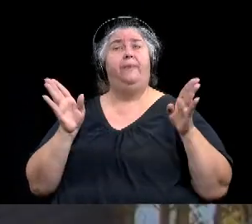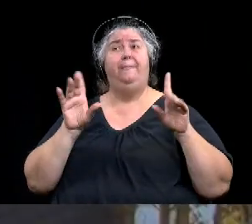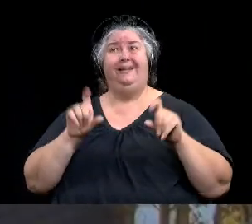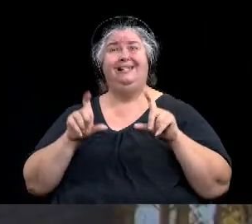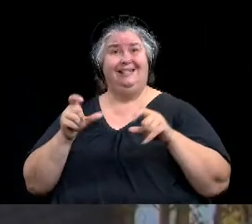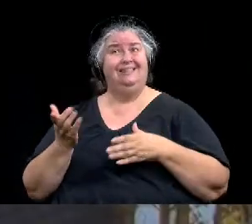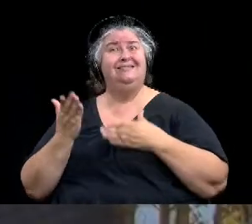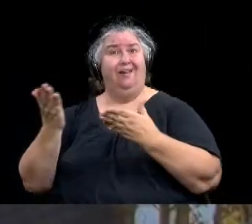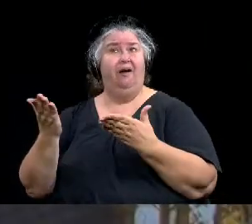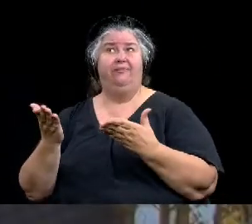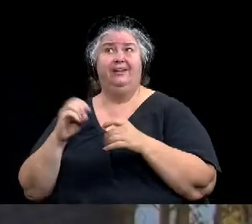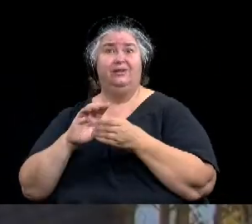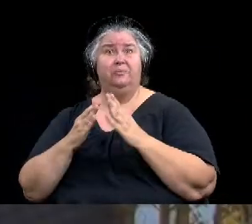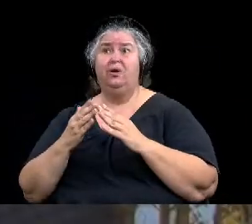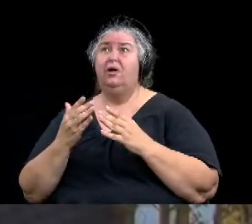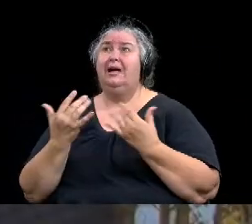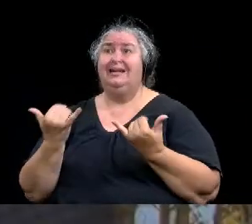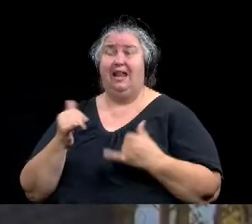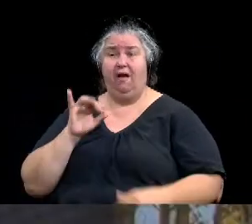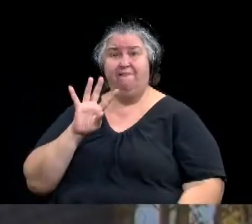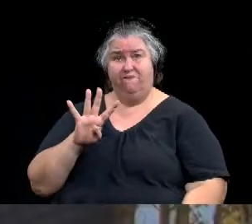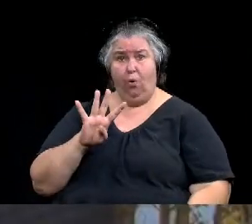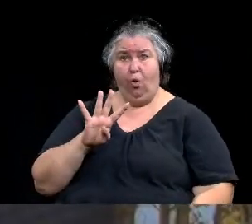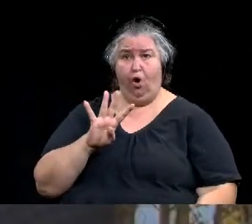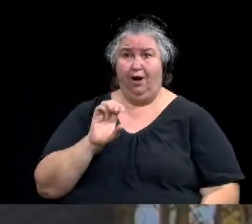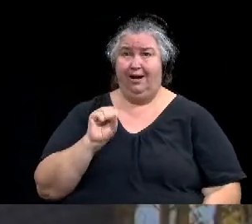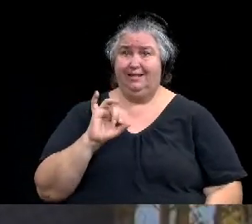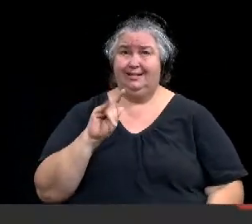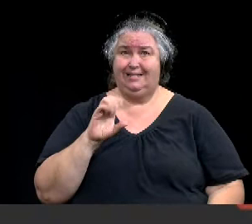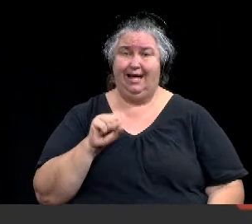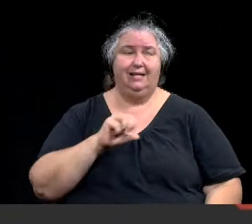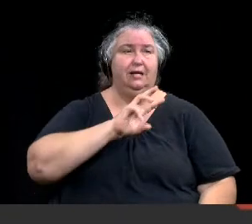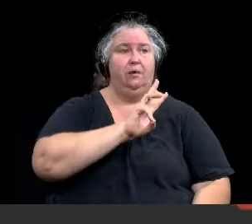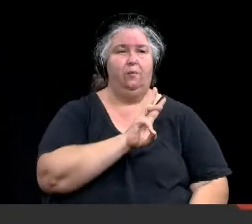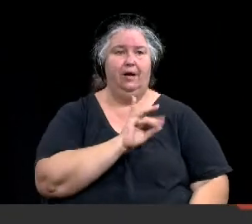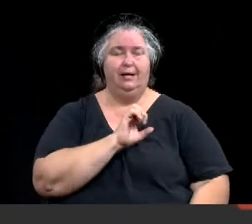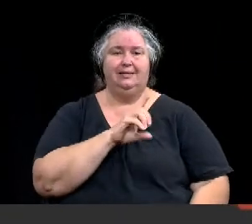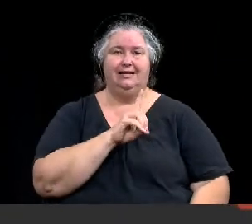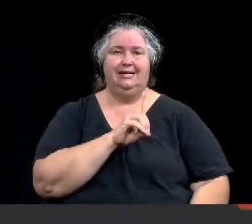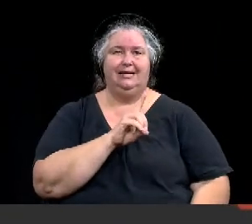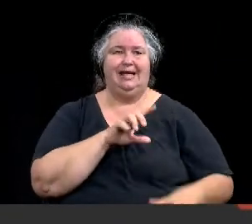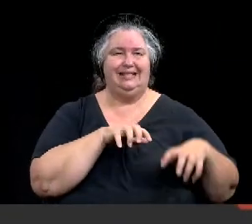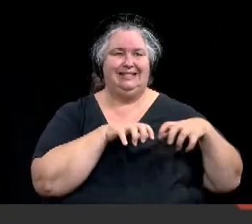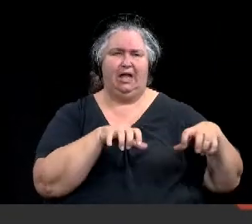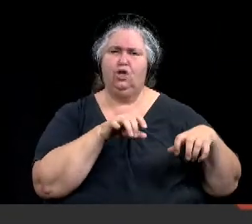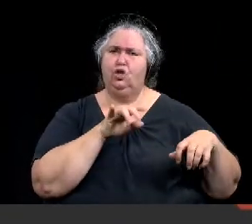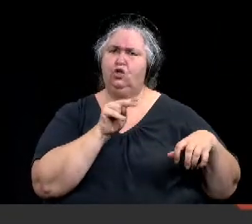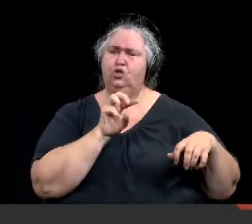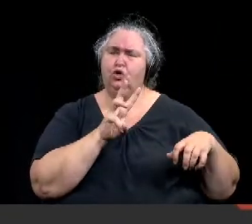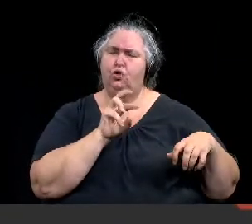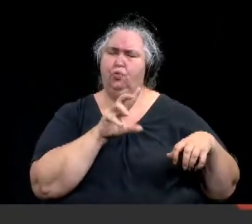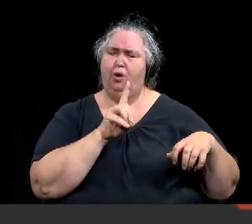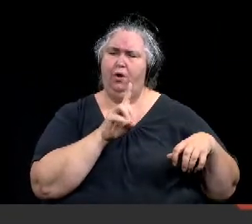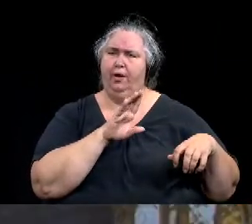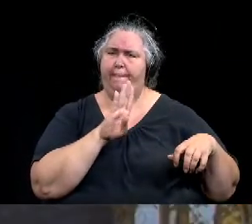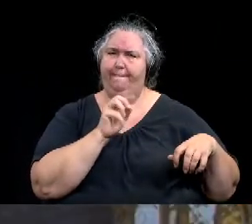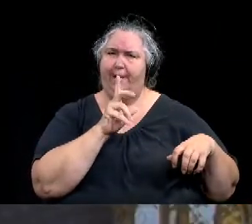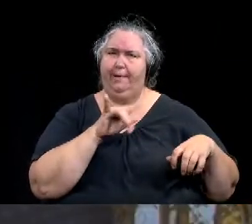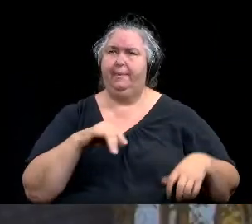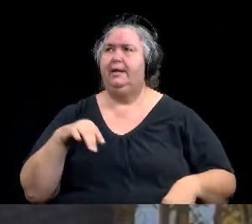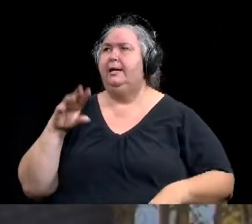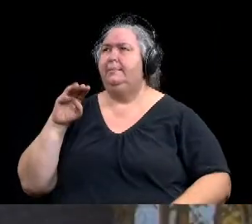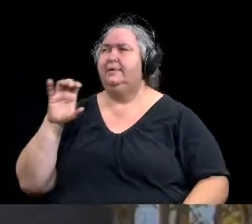community. There are currently 4 primary sites: Waco ISD Stadium at New Road in Bagby, the MCC parking lot on 19th